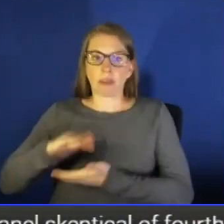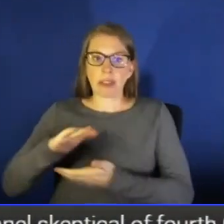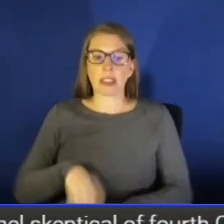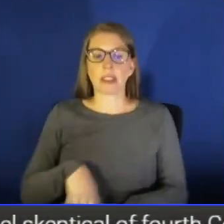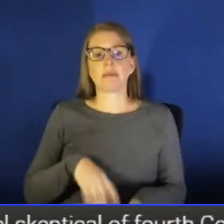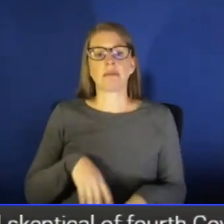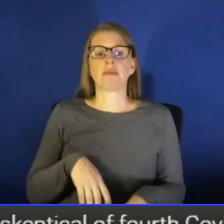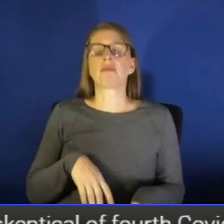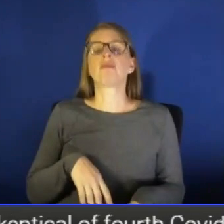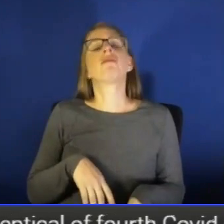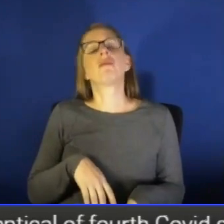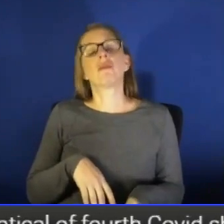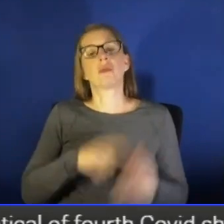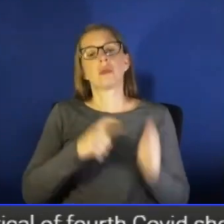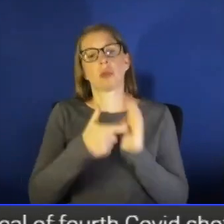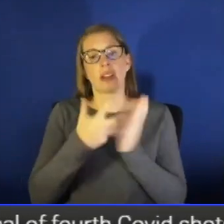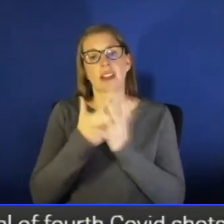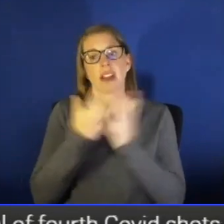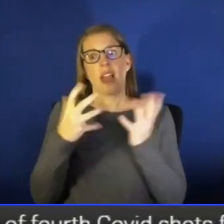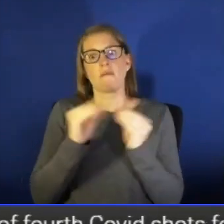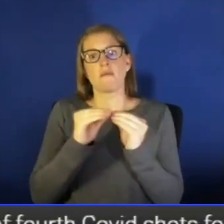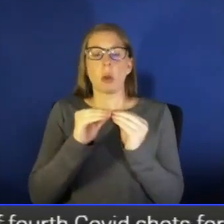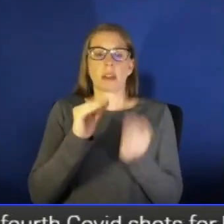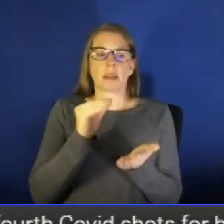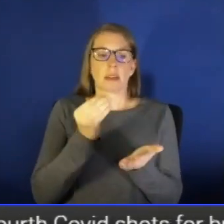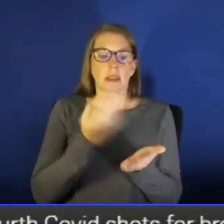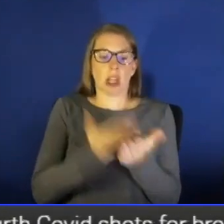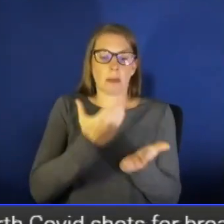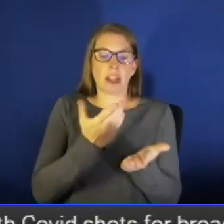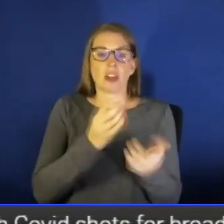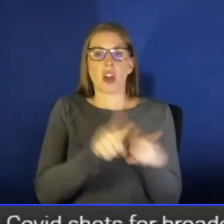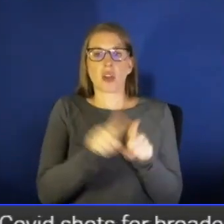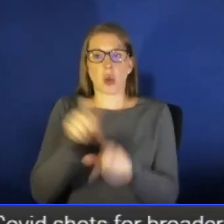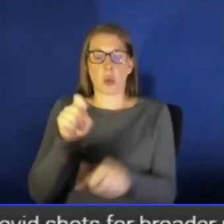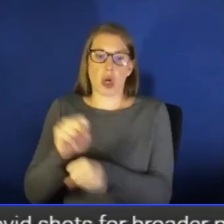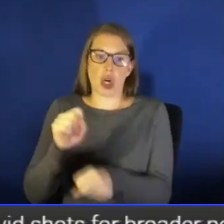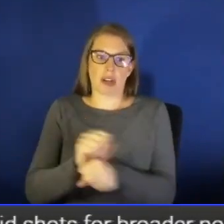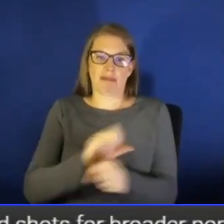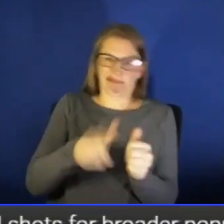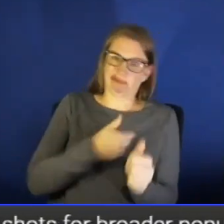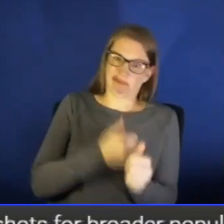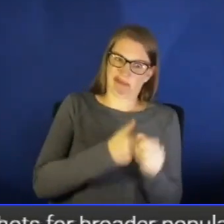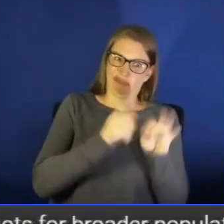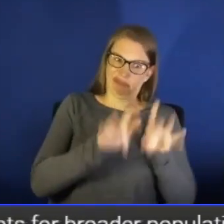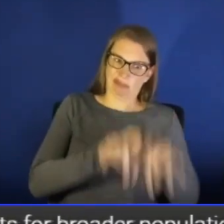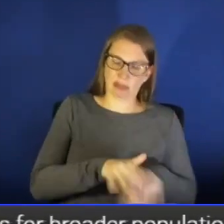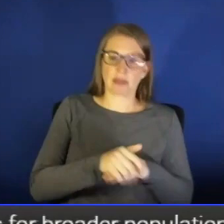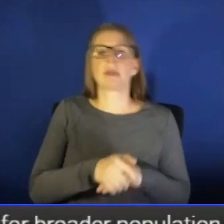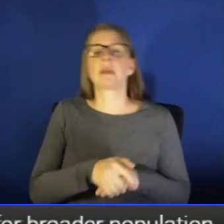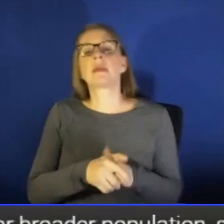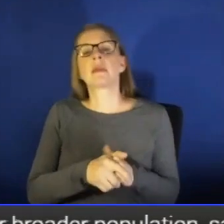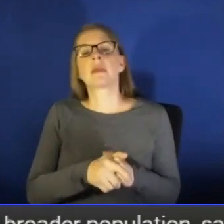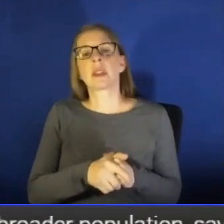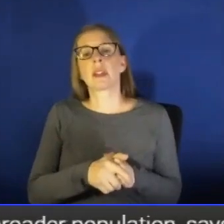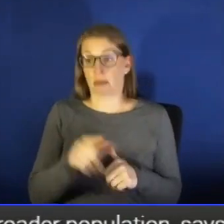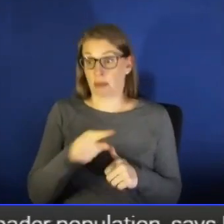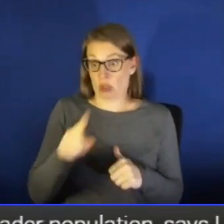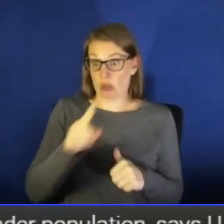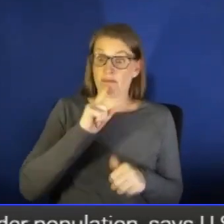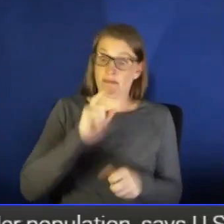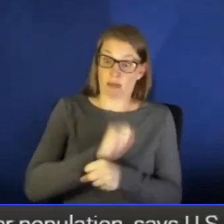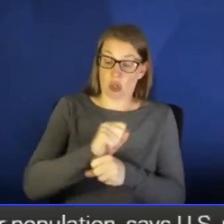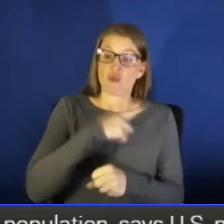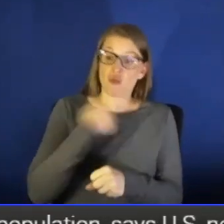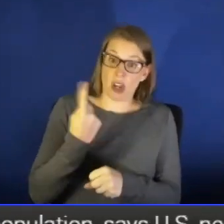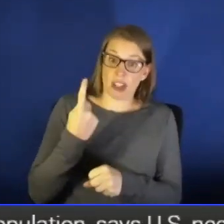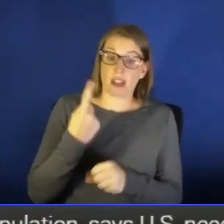more documentation and work. So verifying that patients are truly at risk, meet all of the requirements, and they have this